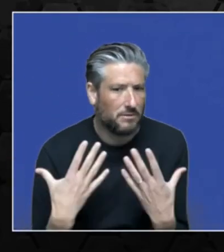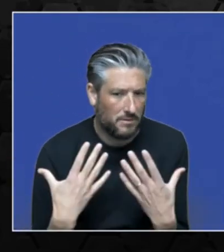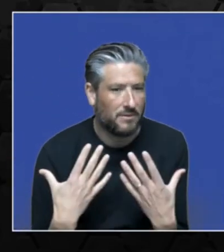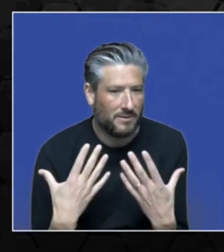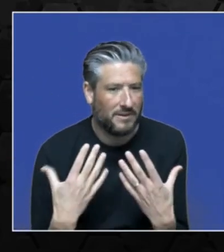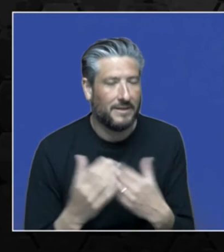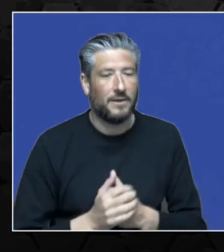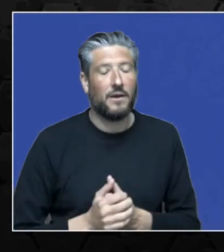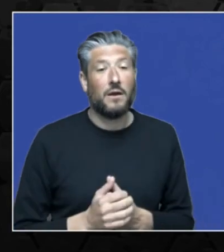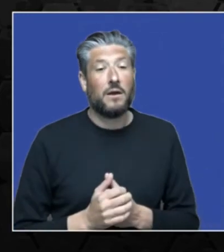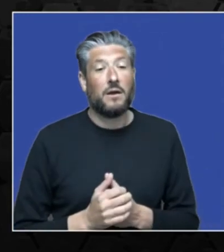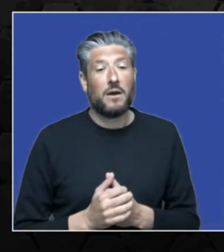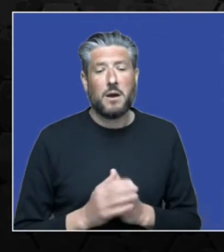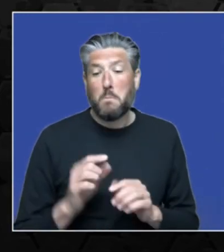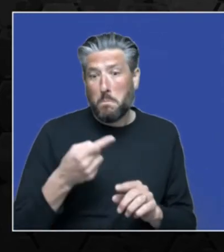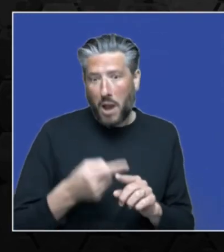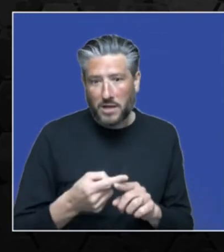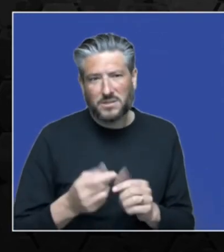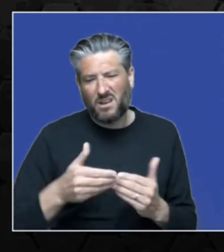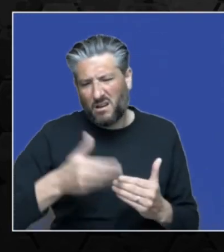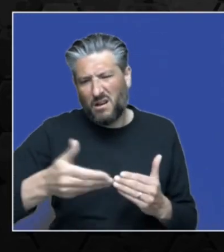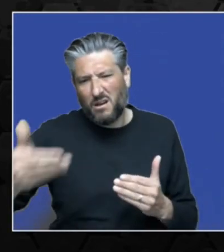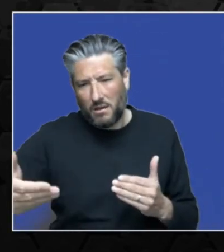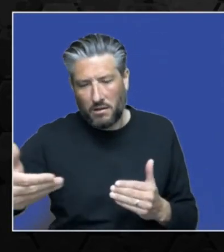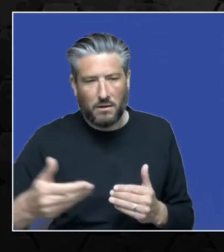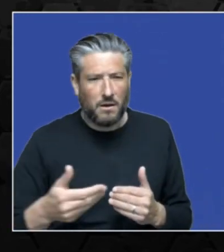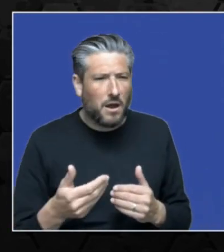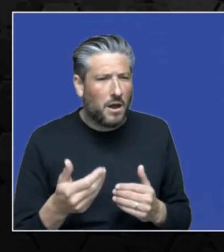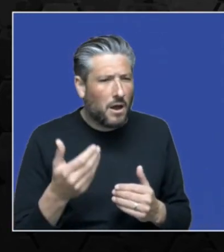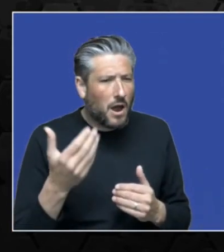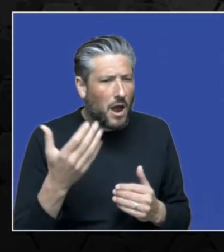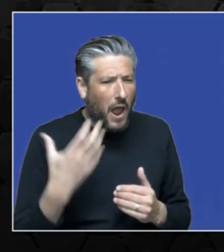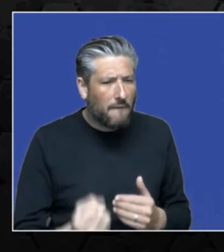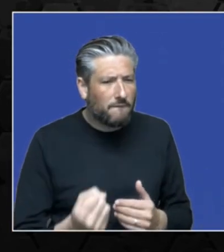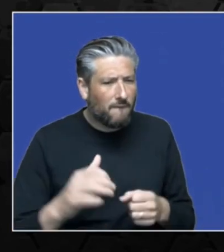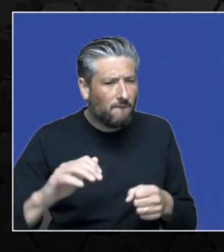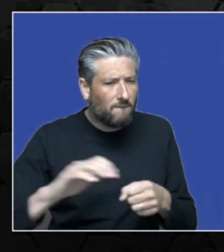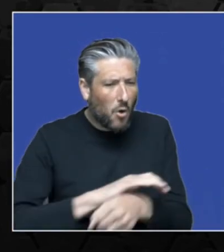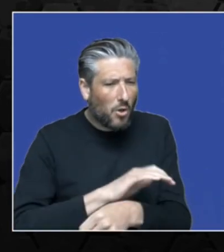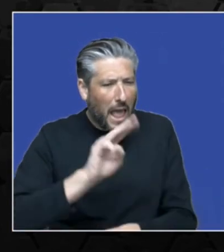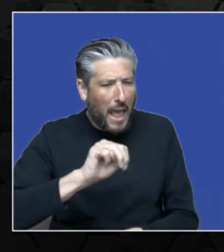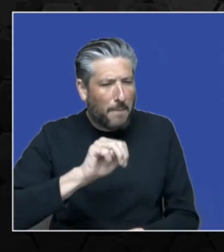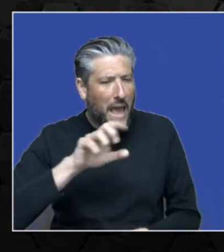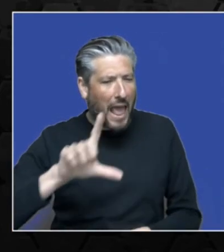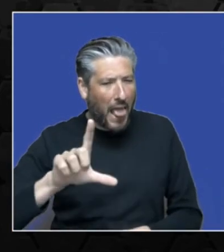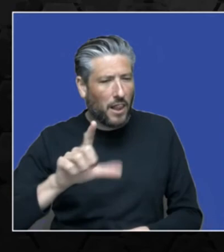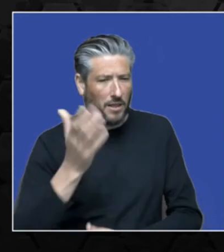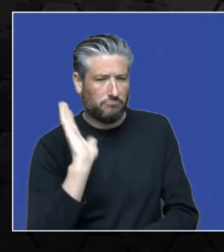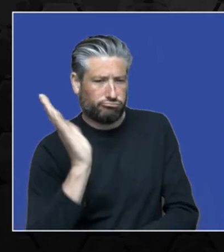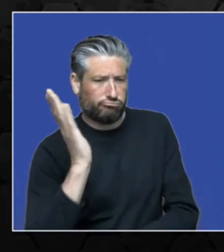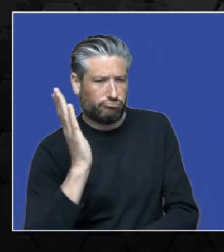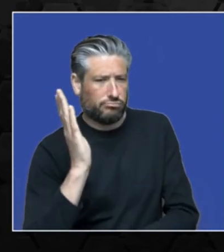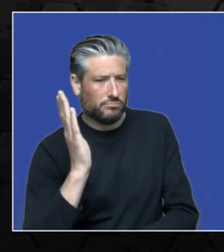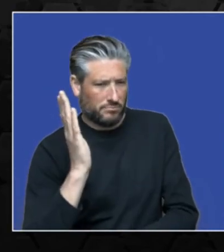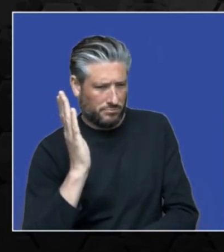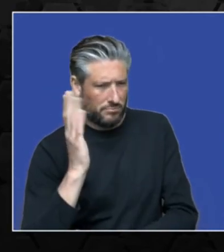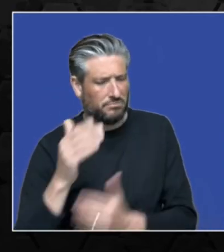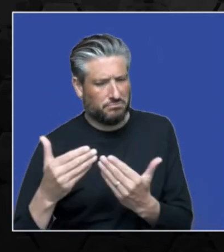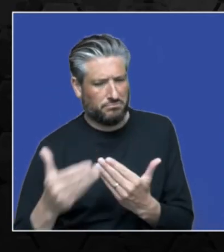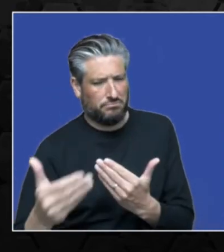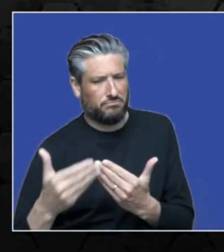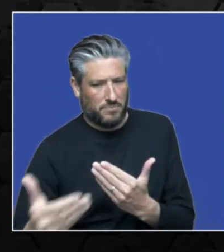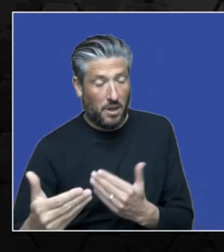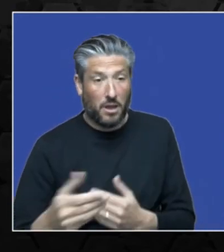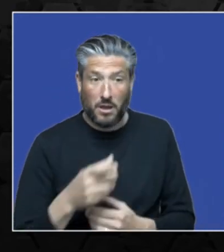session on an introduction to machine learning soon. So it's going to be very helpful to students. Do check out that particular session if